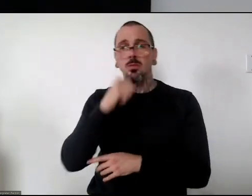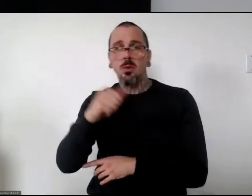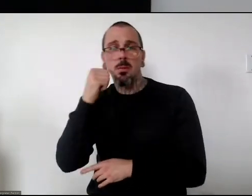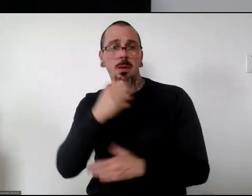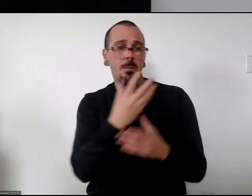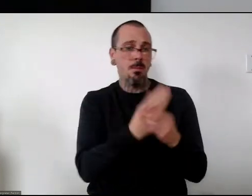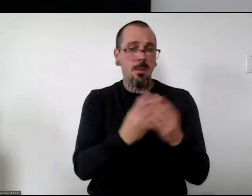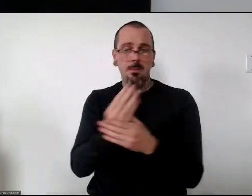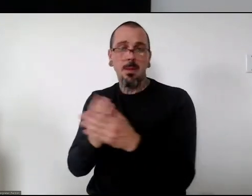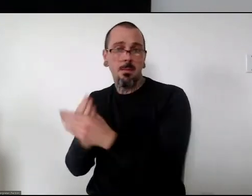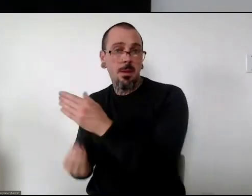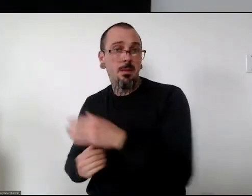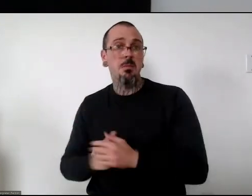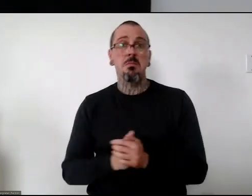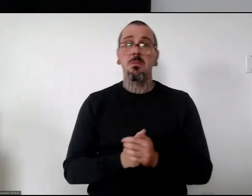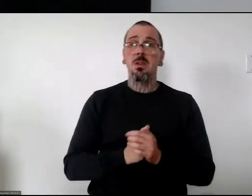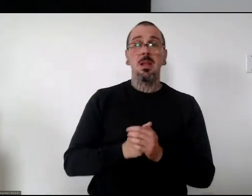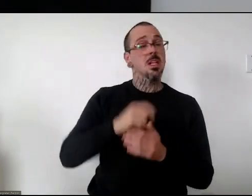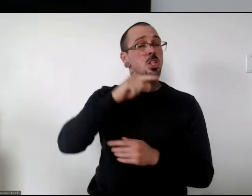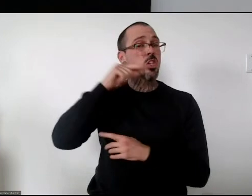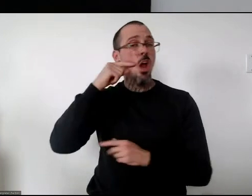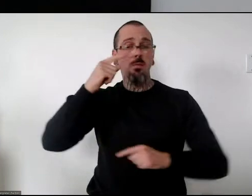gender, two-spirited